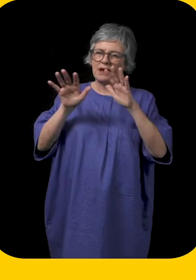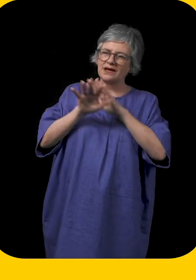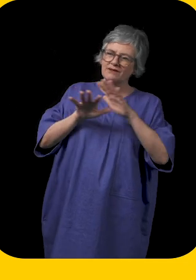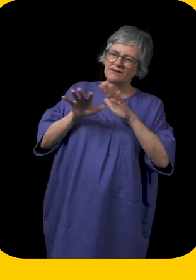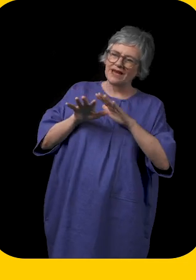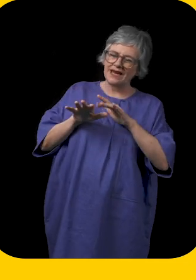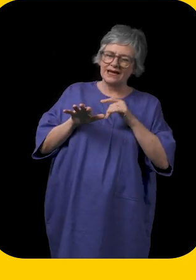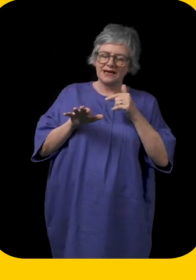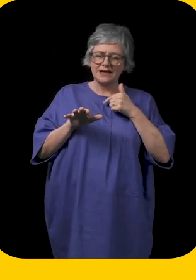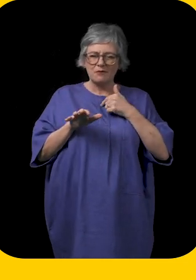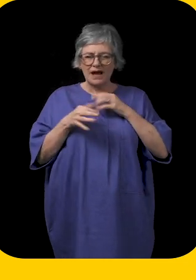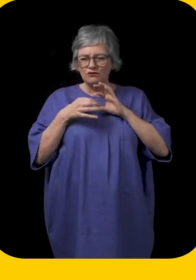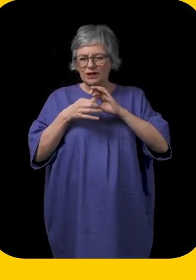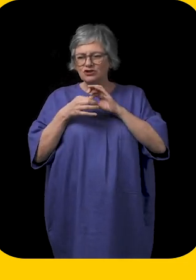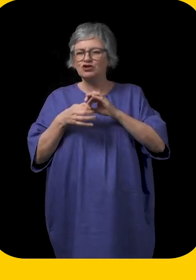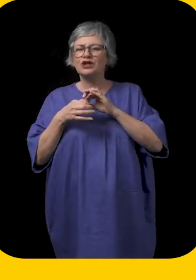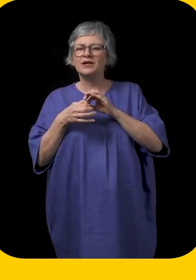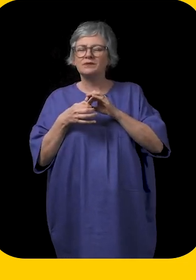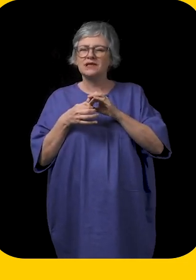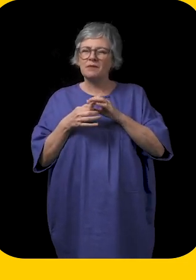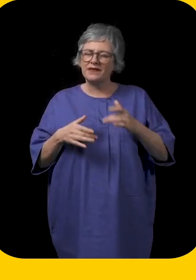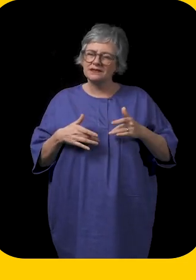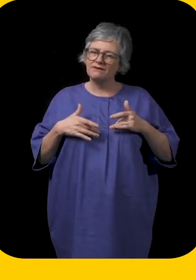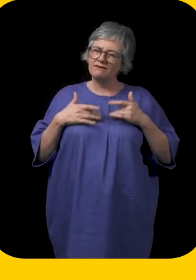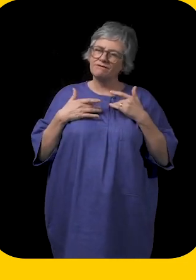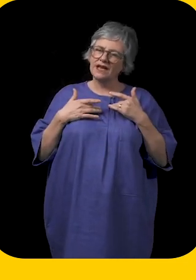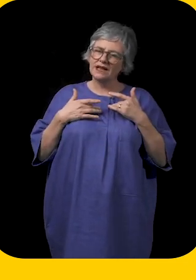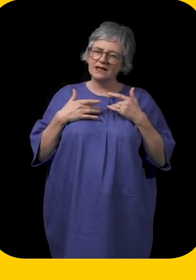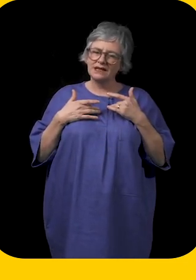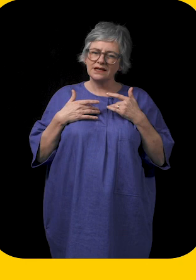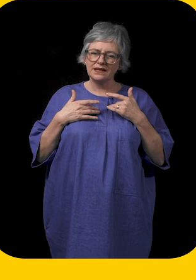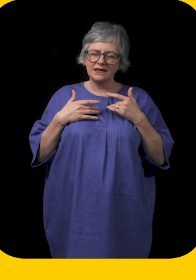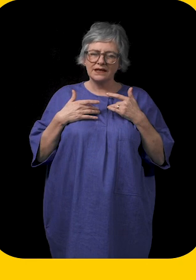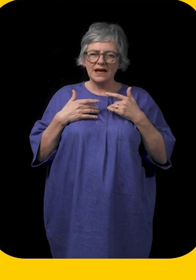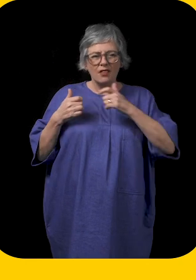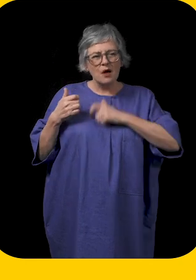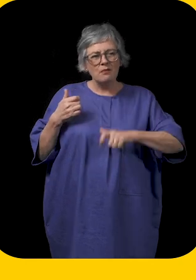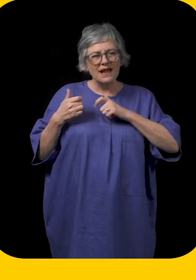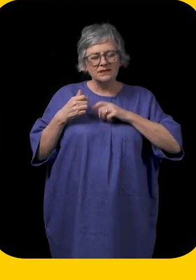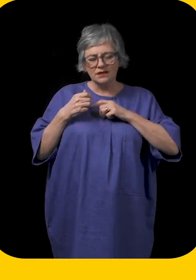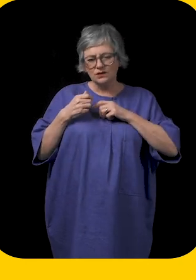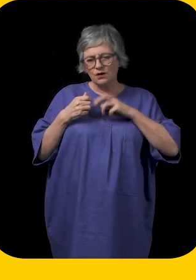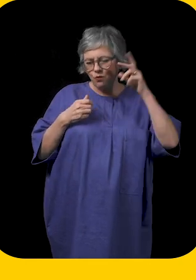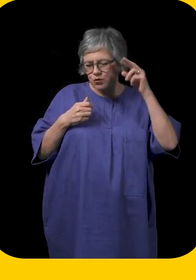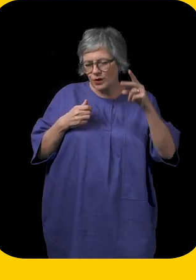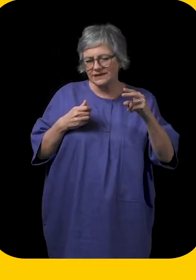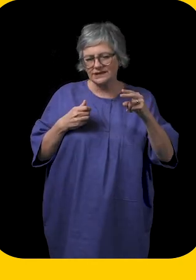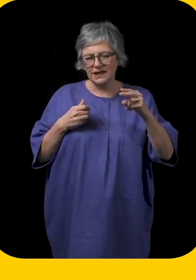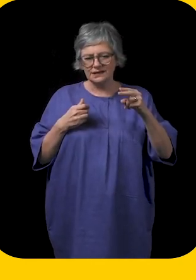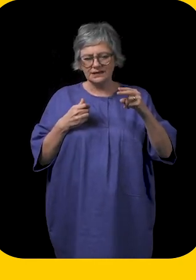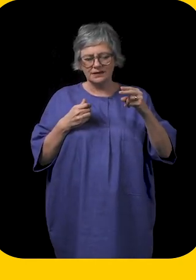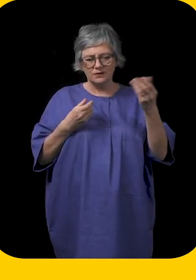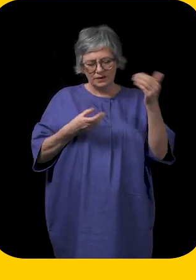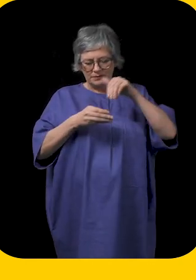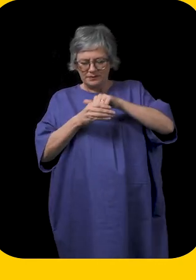and I think my relationship to faith being such a journey, but I think there really is this sense of that, that personal processing of